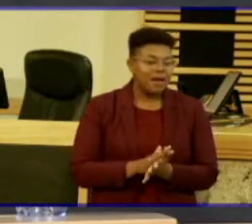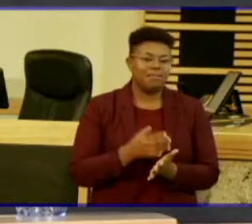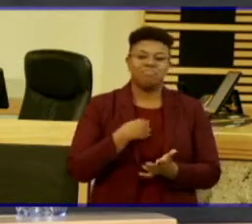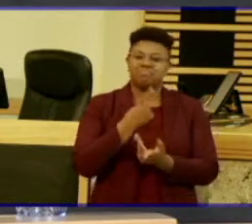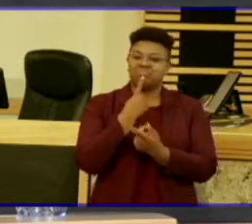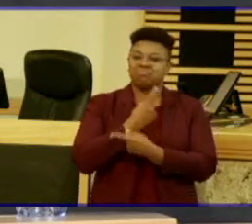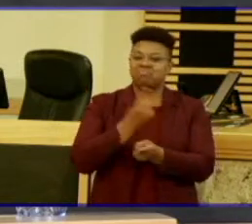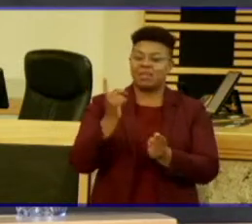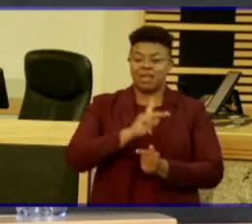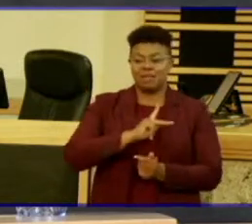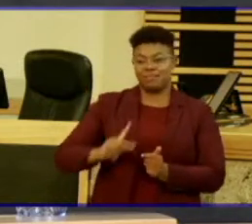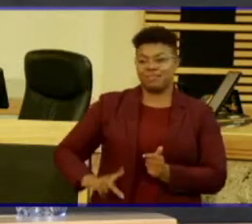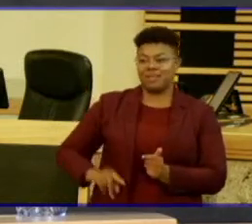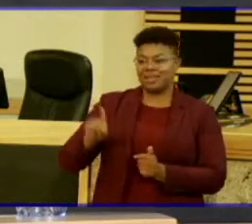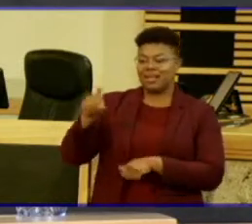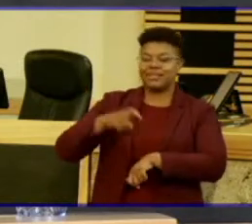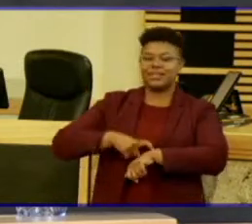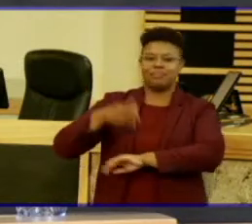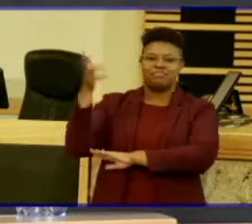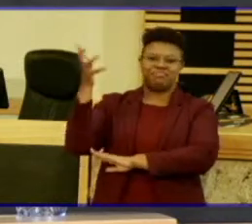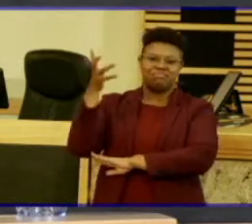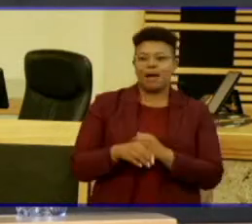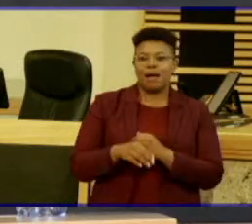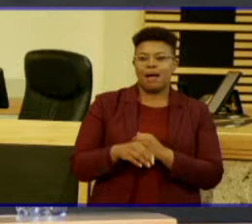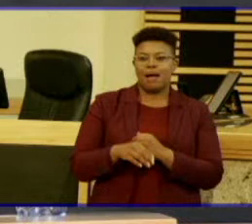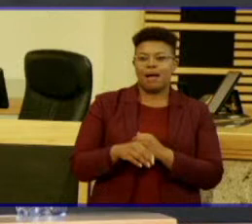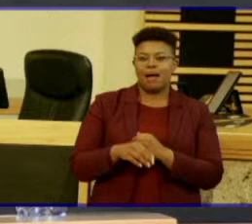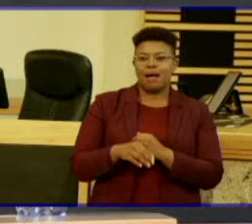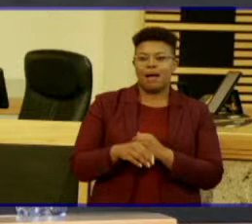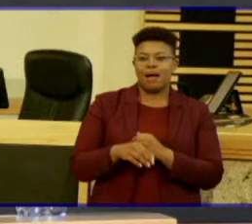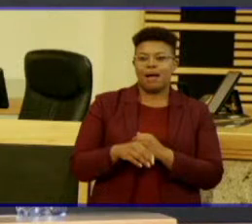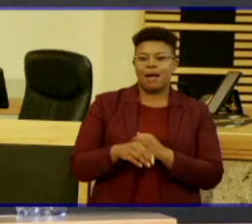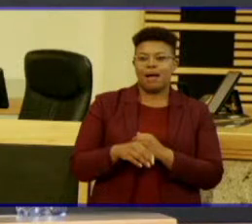President, in his State of the Nation address, has extended the grants.